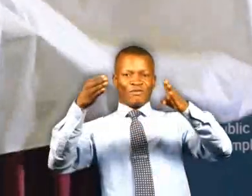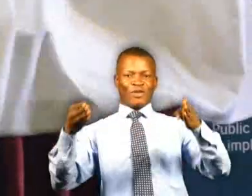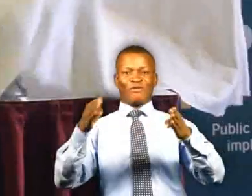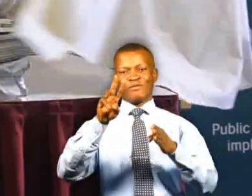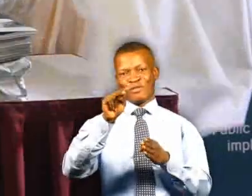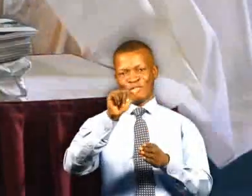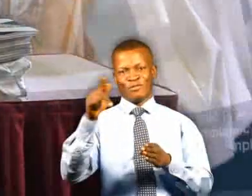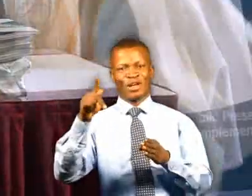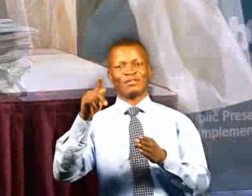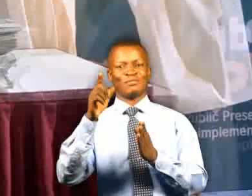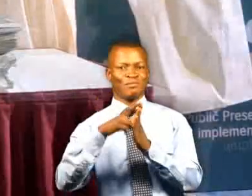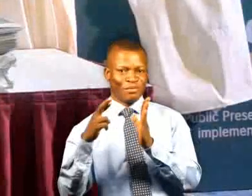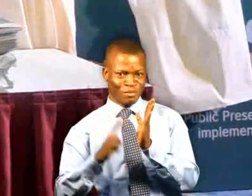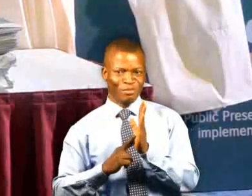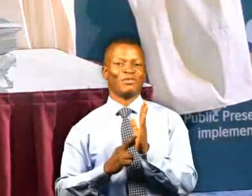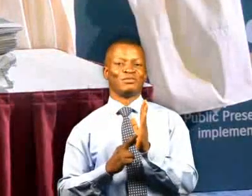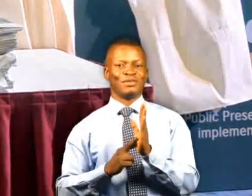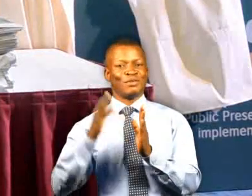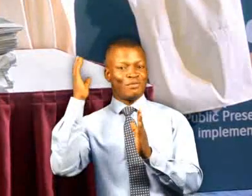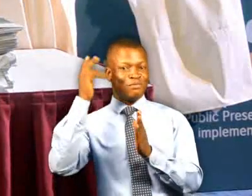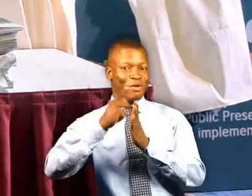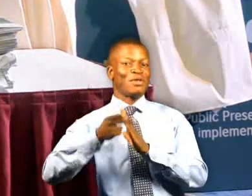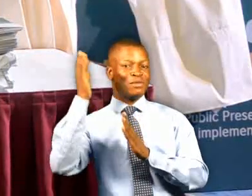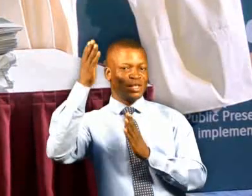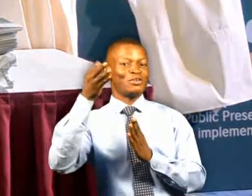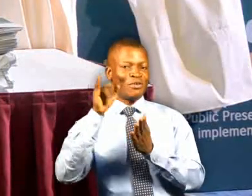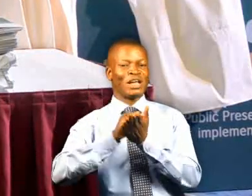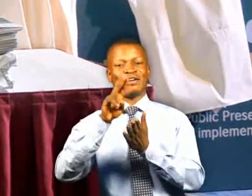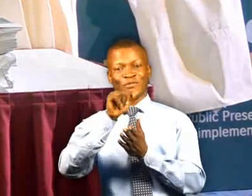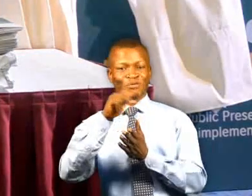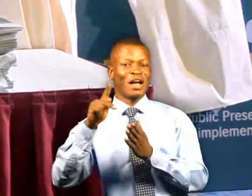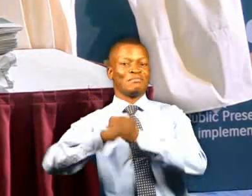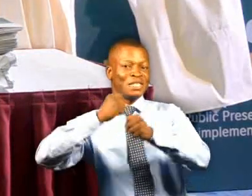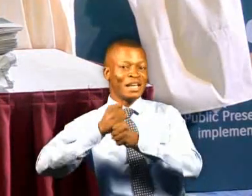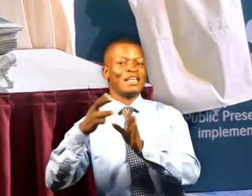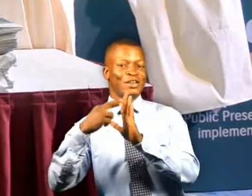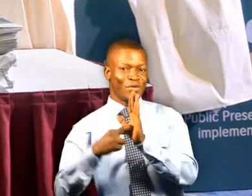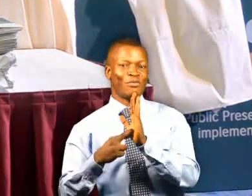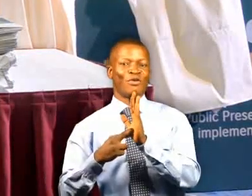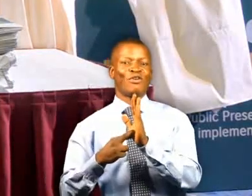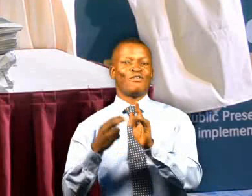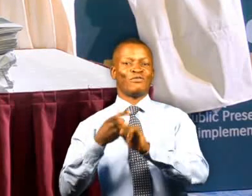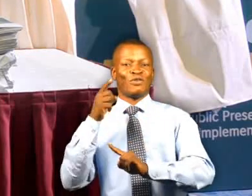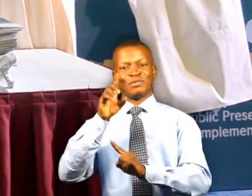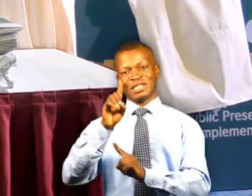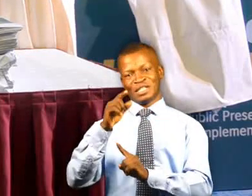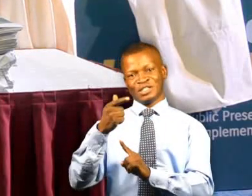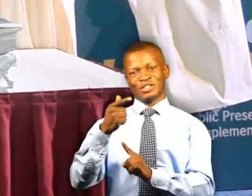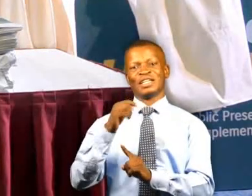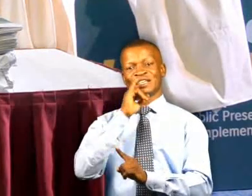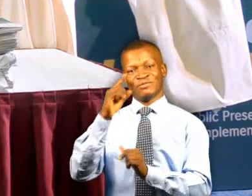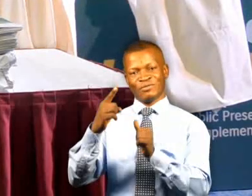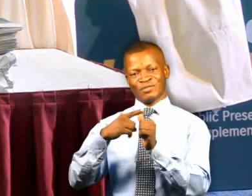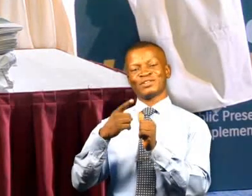VAP Act report by dignitaries. The public presentation of the VAP annual report, an initiative of the Director General of